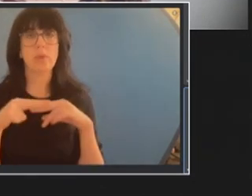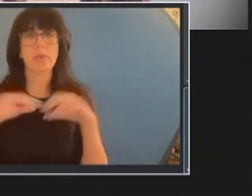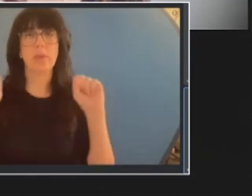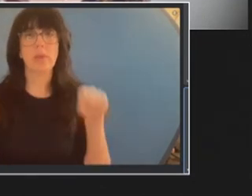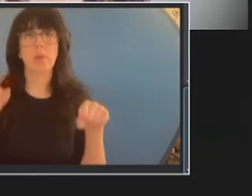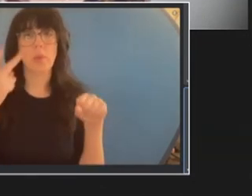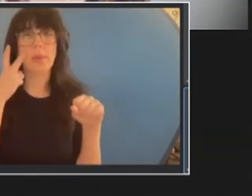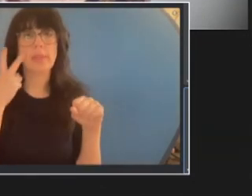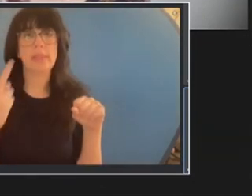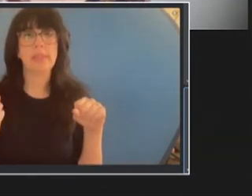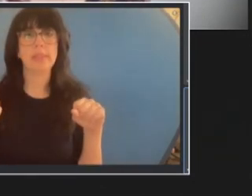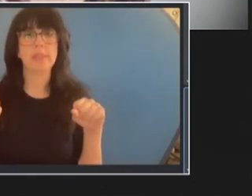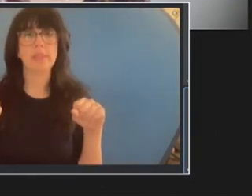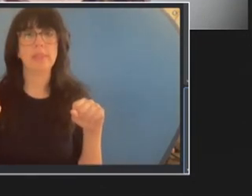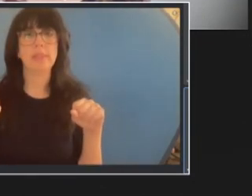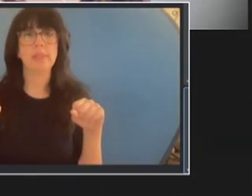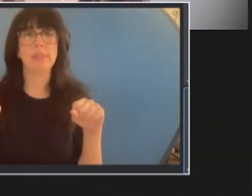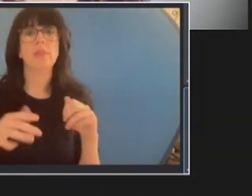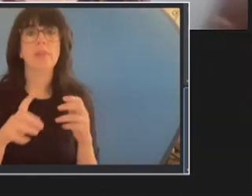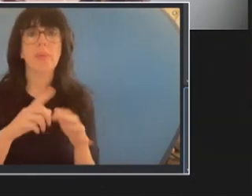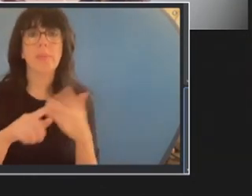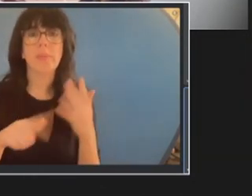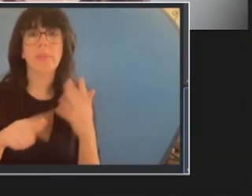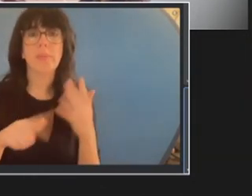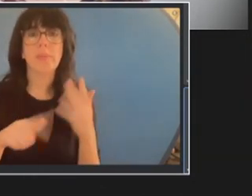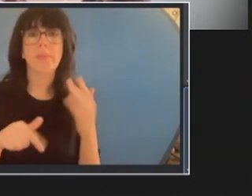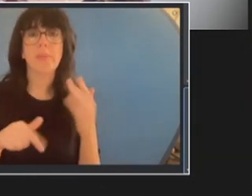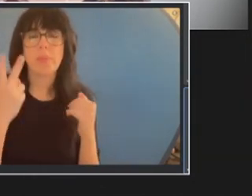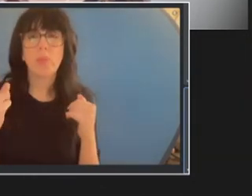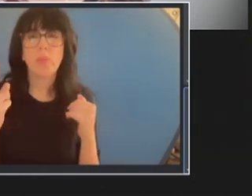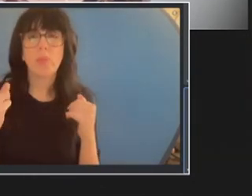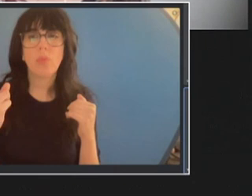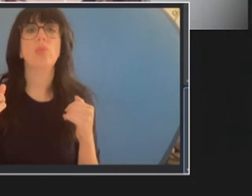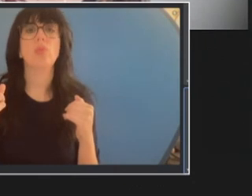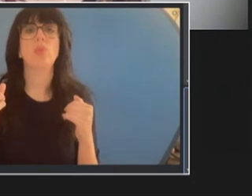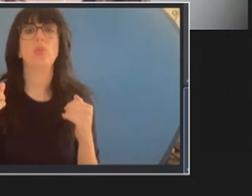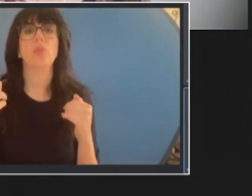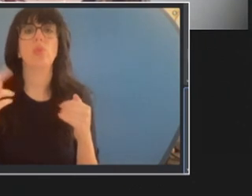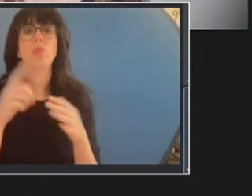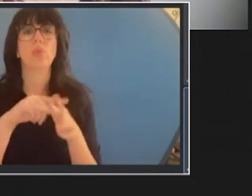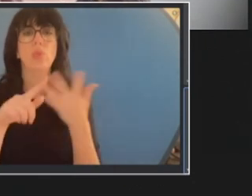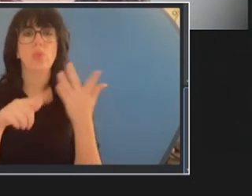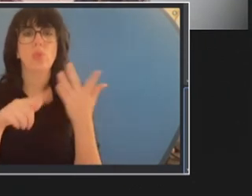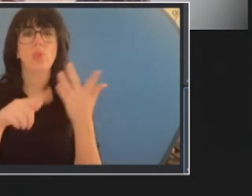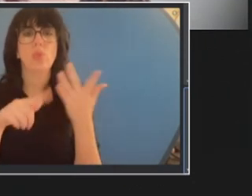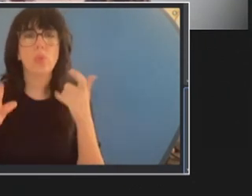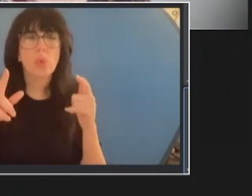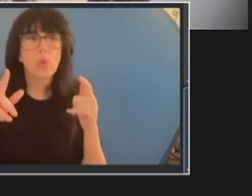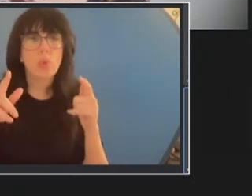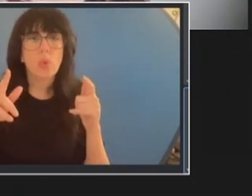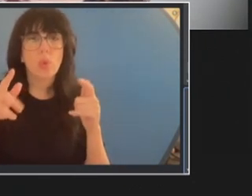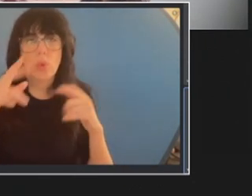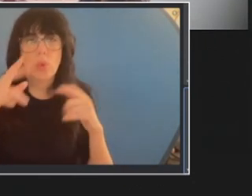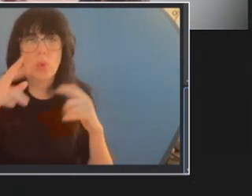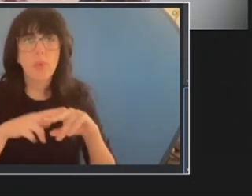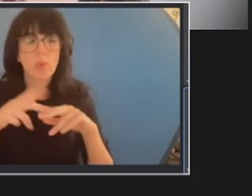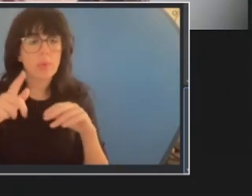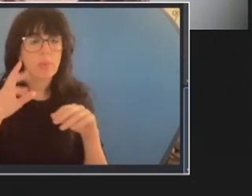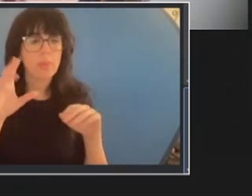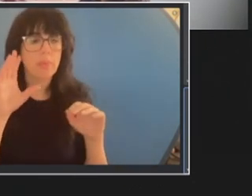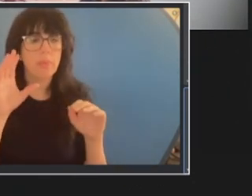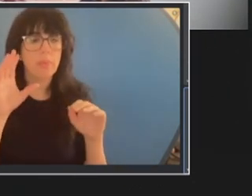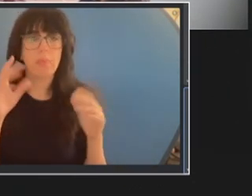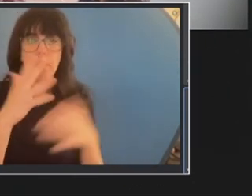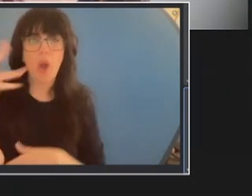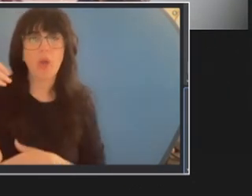two amusement parks. That's me in the upper left-hand corner at about age 10 years old. The two amusement parks that you see